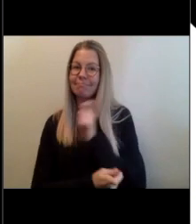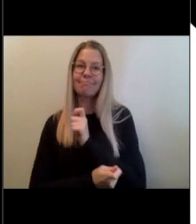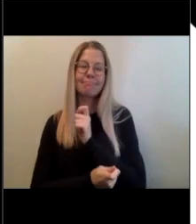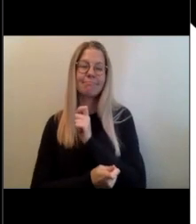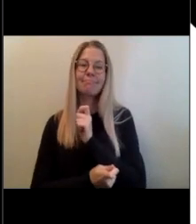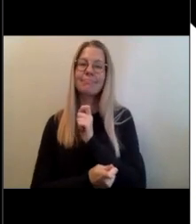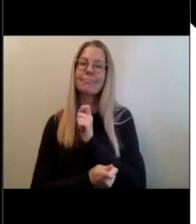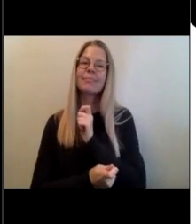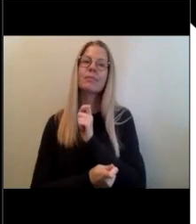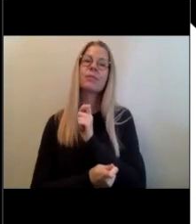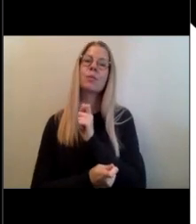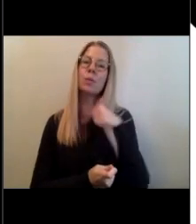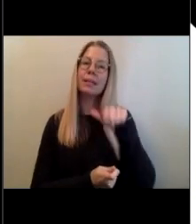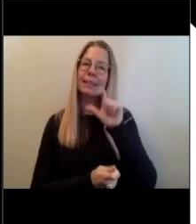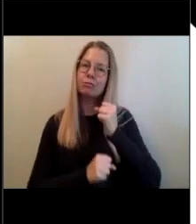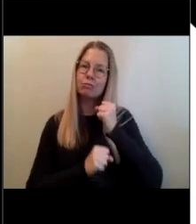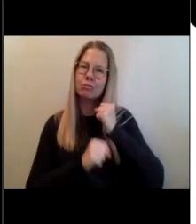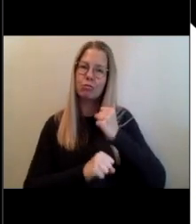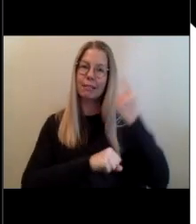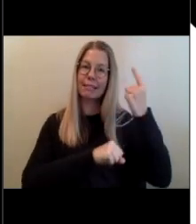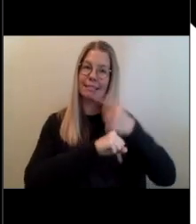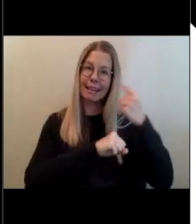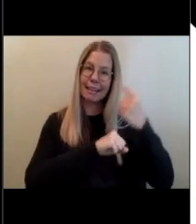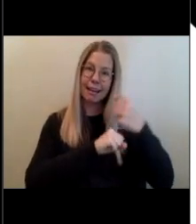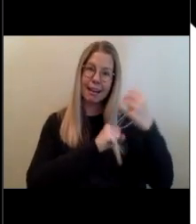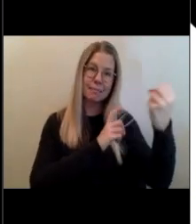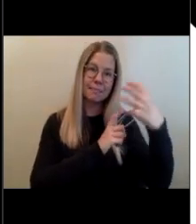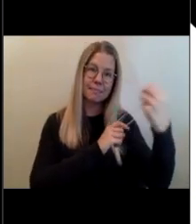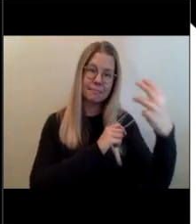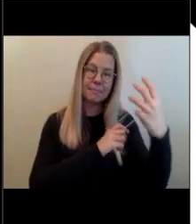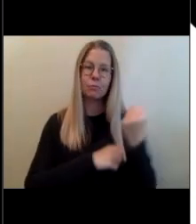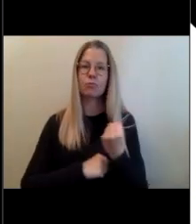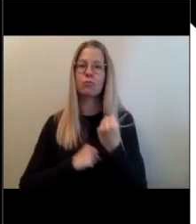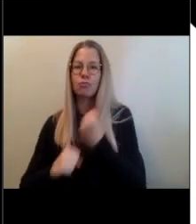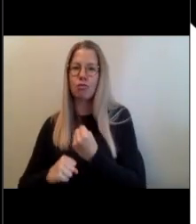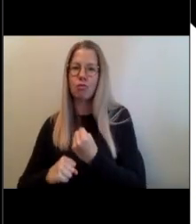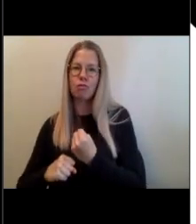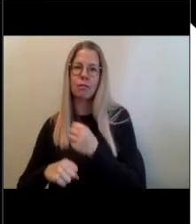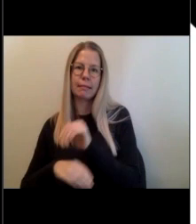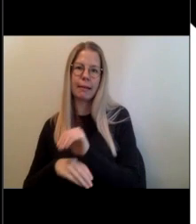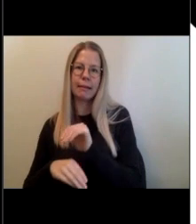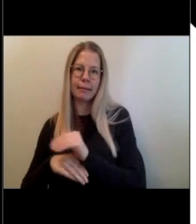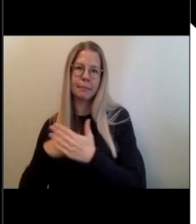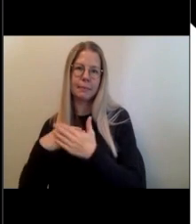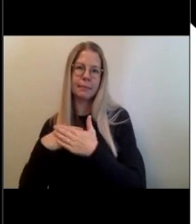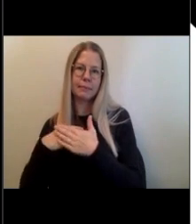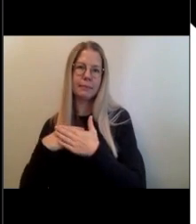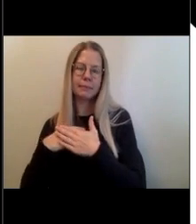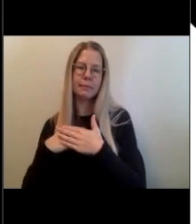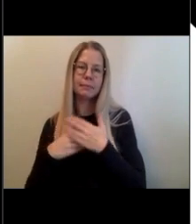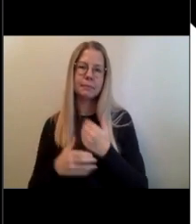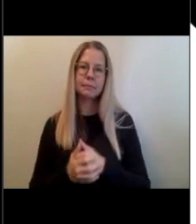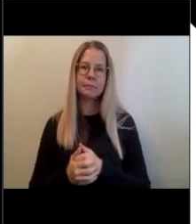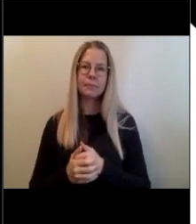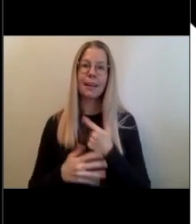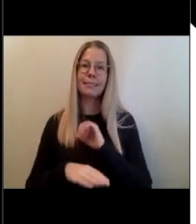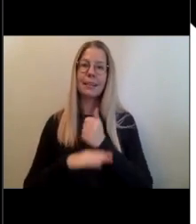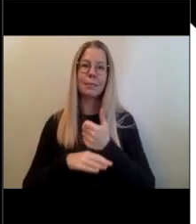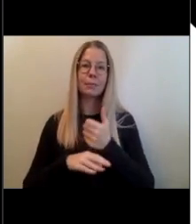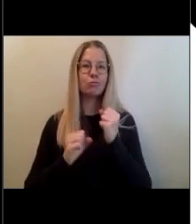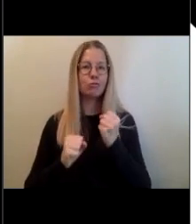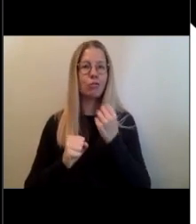is night, and keeping those two separate and being very routine about that. So